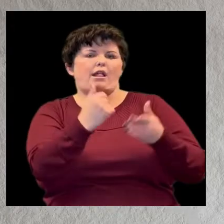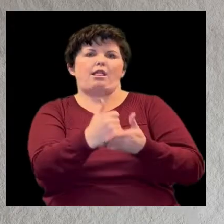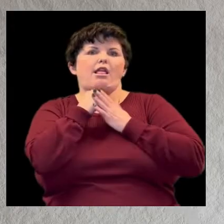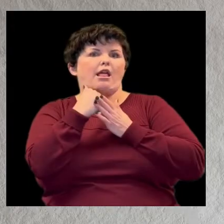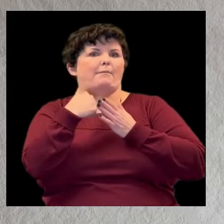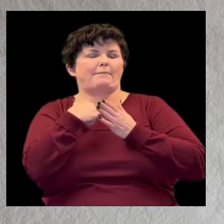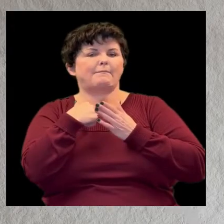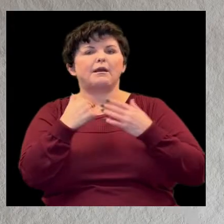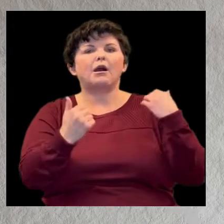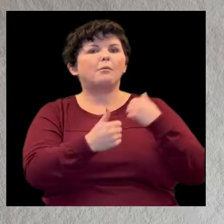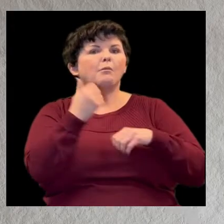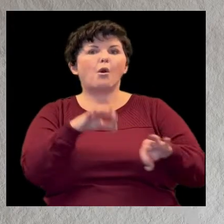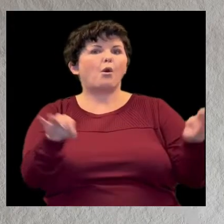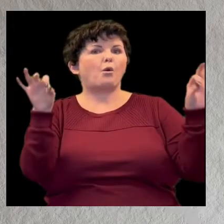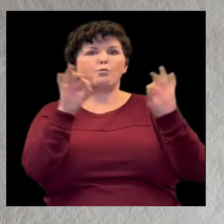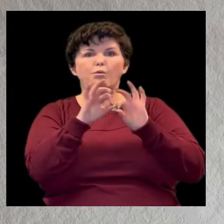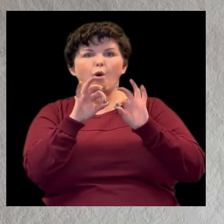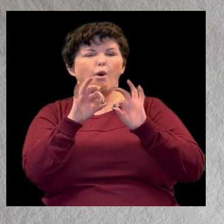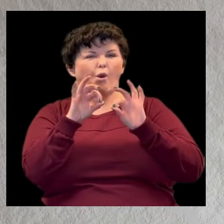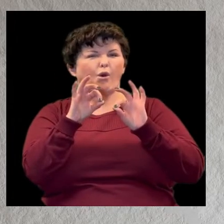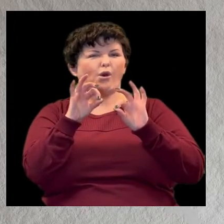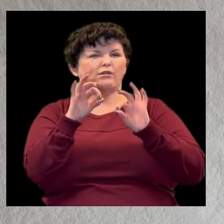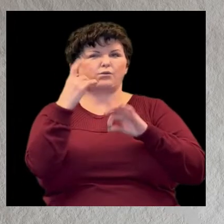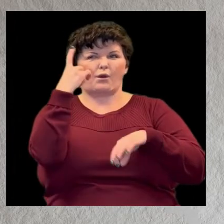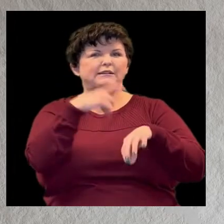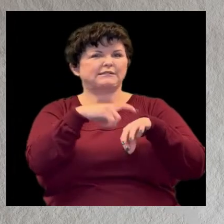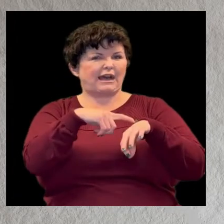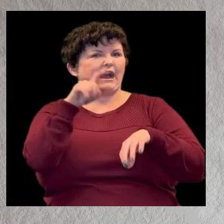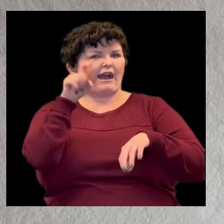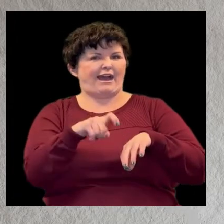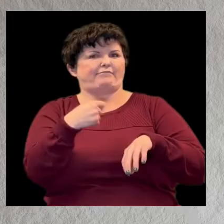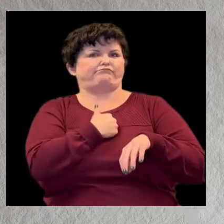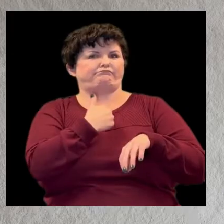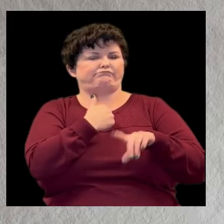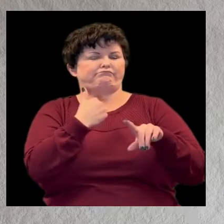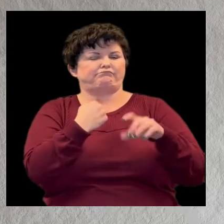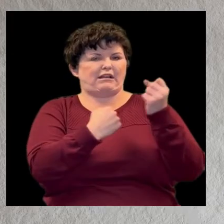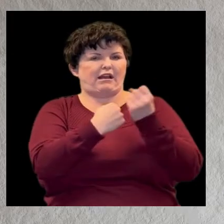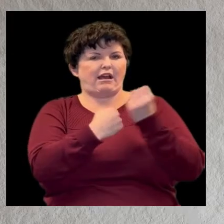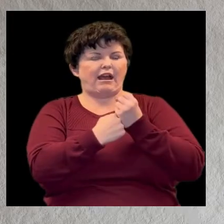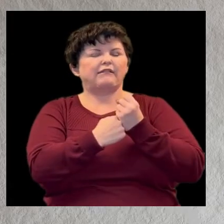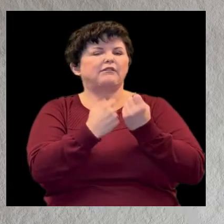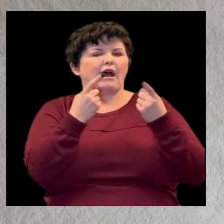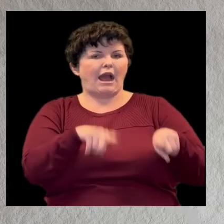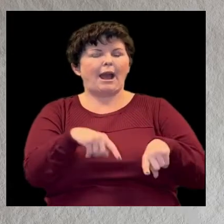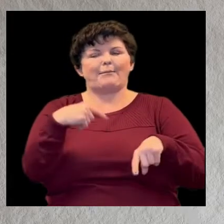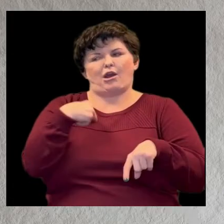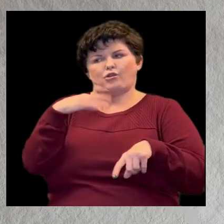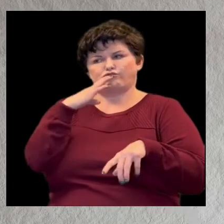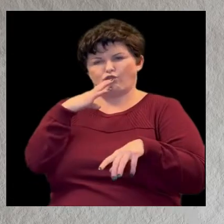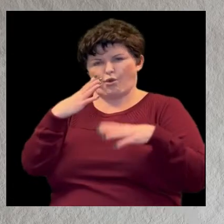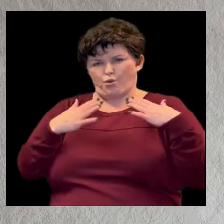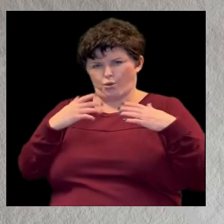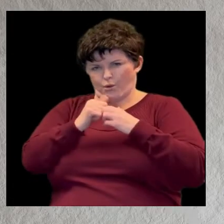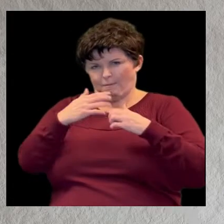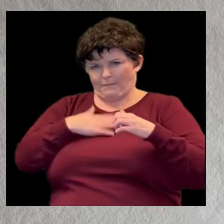most important times for me that I had to self-advocate was when I talked to my psychiatrist, and